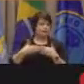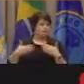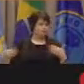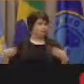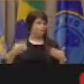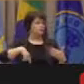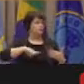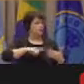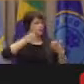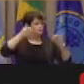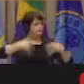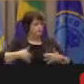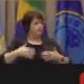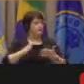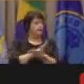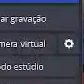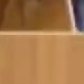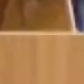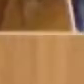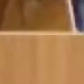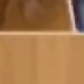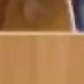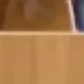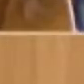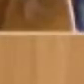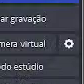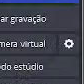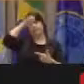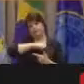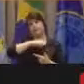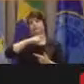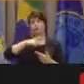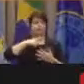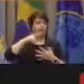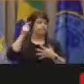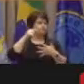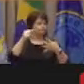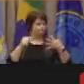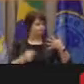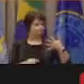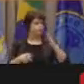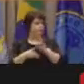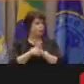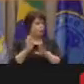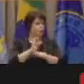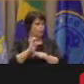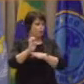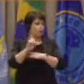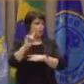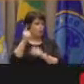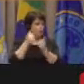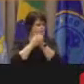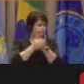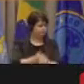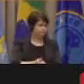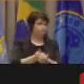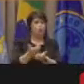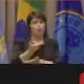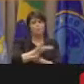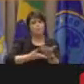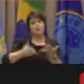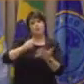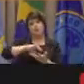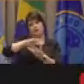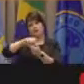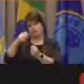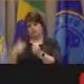Finally, we have to highlight some lessons learned that we have in the Ecuador project